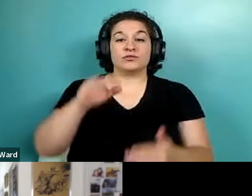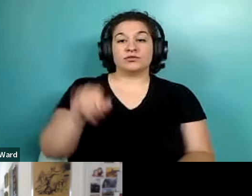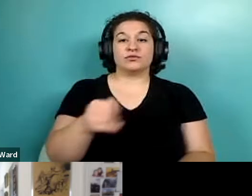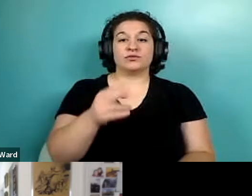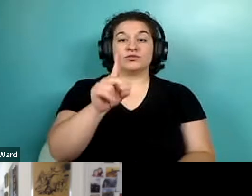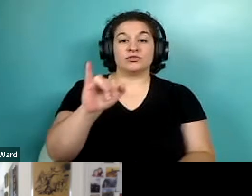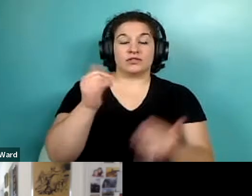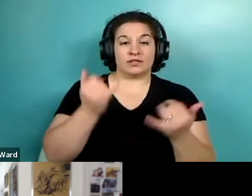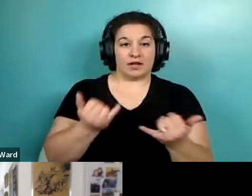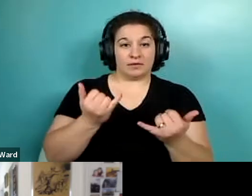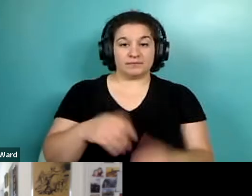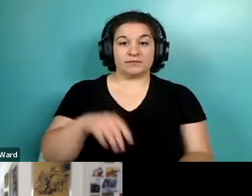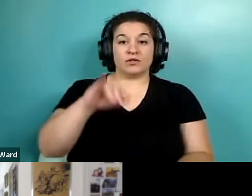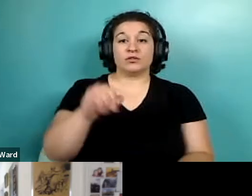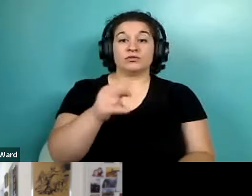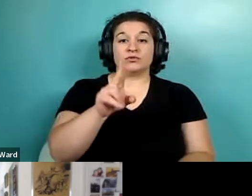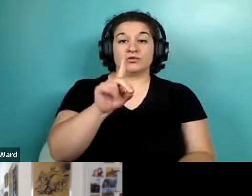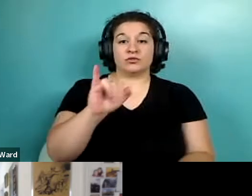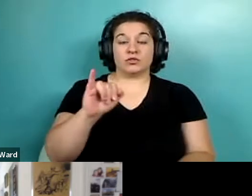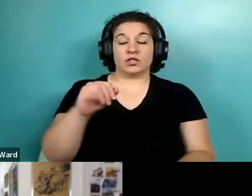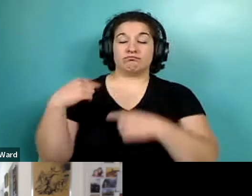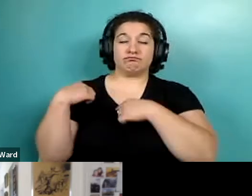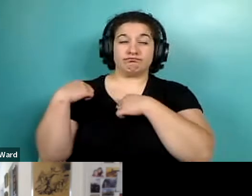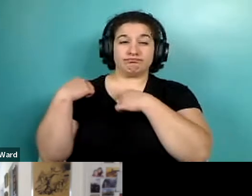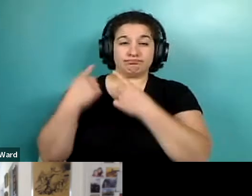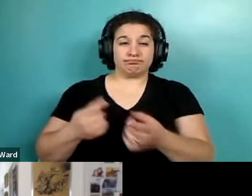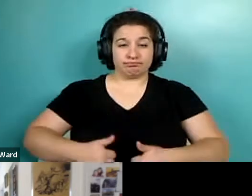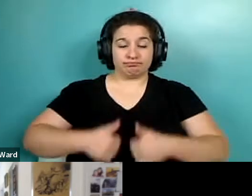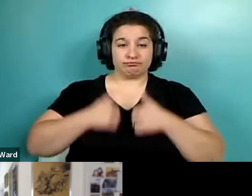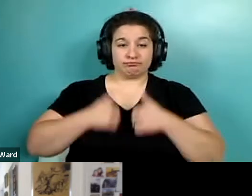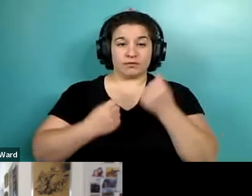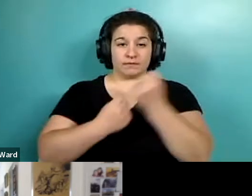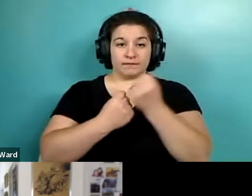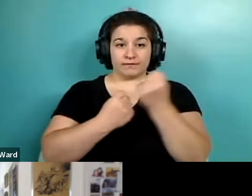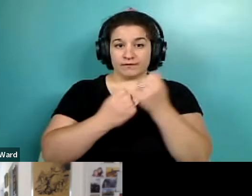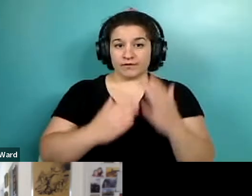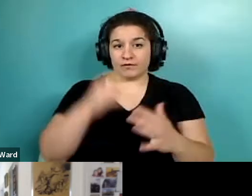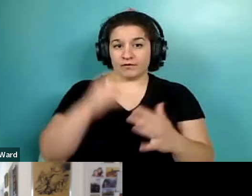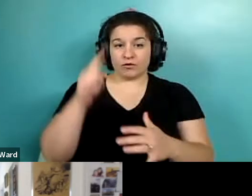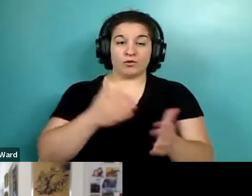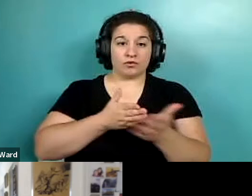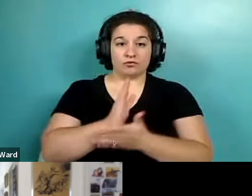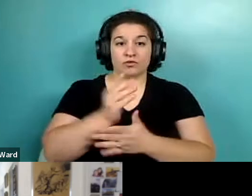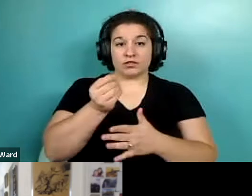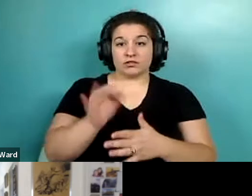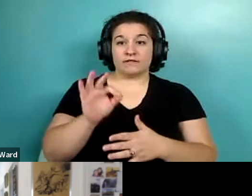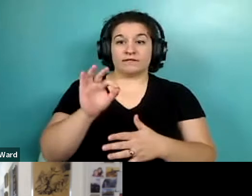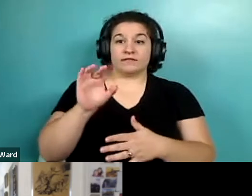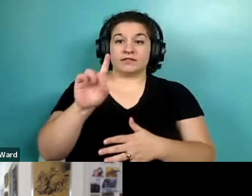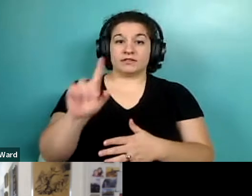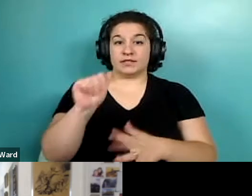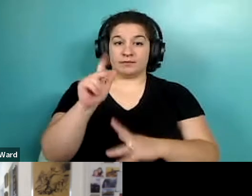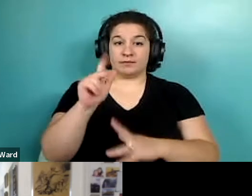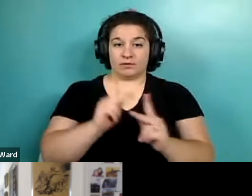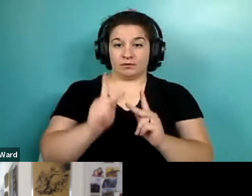Judy is a lifelong advocate for the rights of disabled people. She contracted polio in 1949 in Brooklyn,